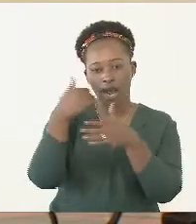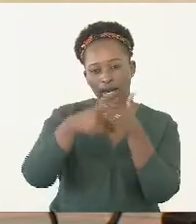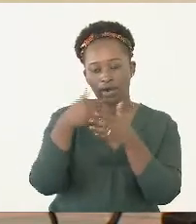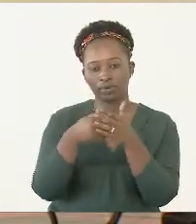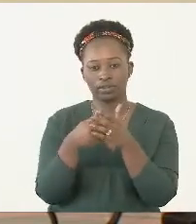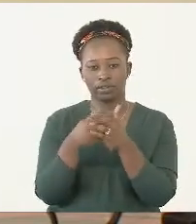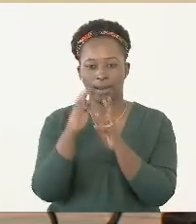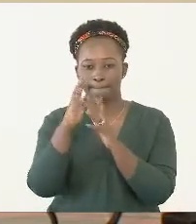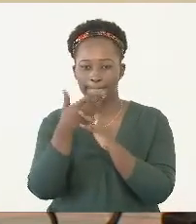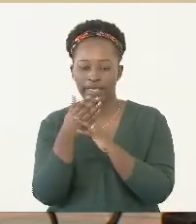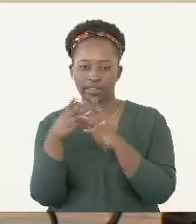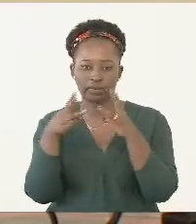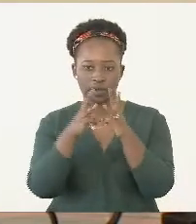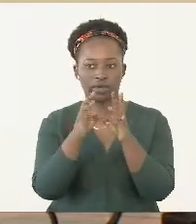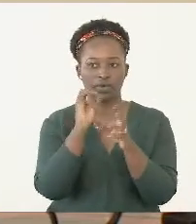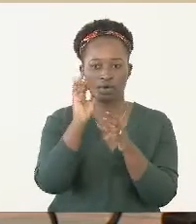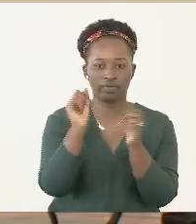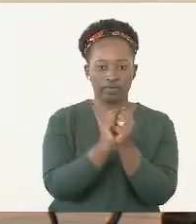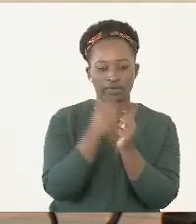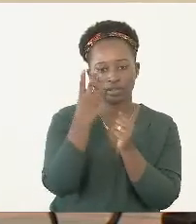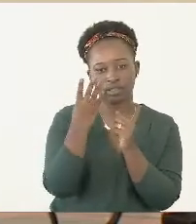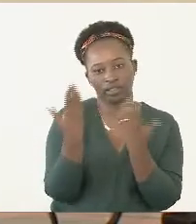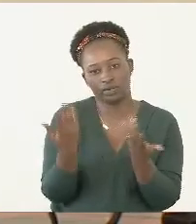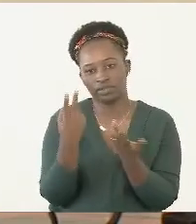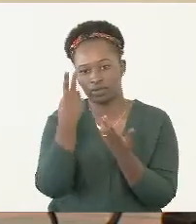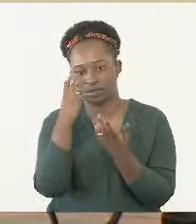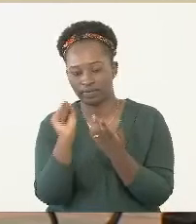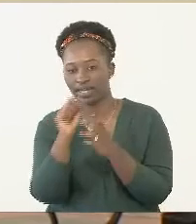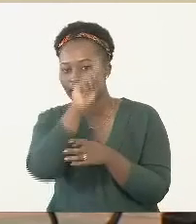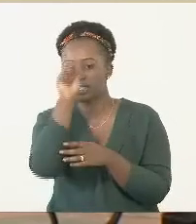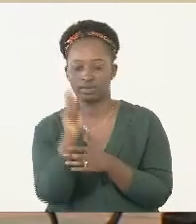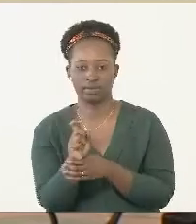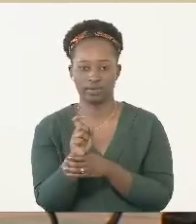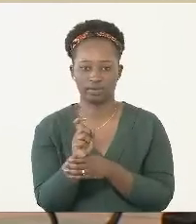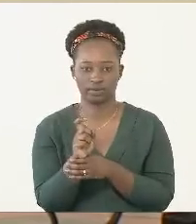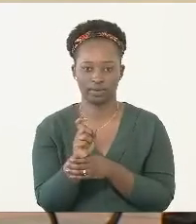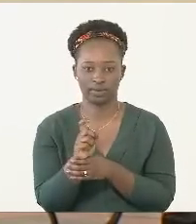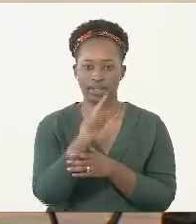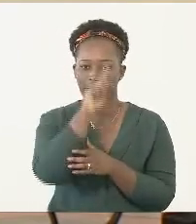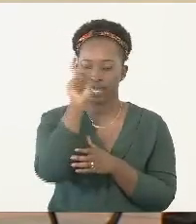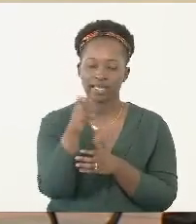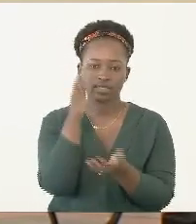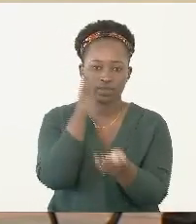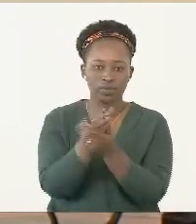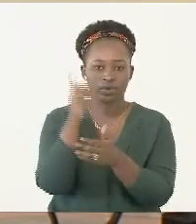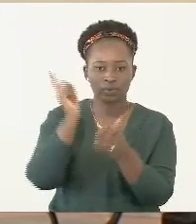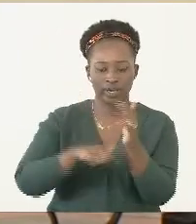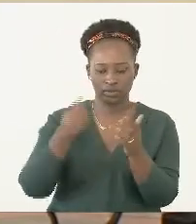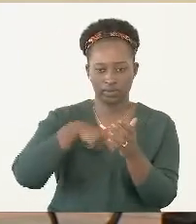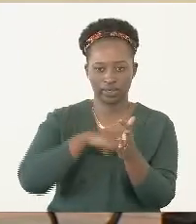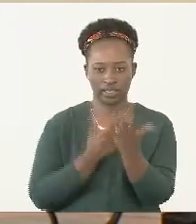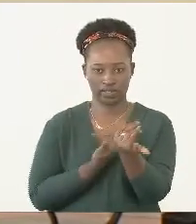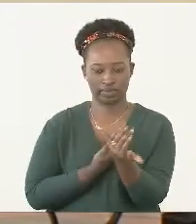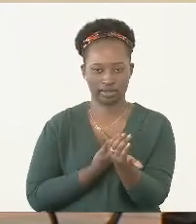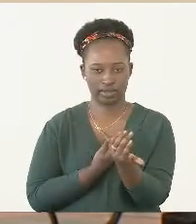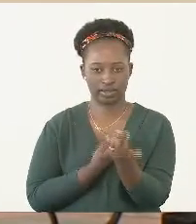of 14.5. Now the question is this exactly what we'd expect to